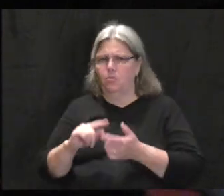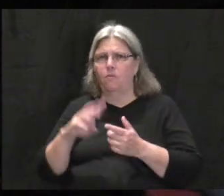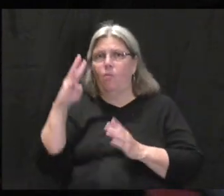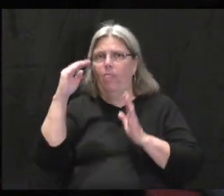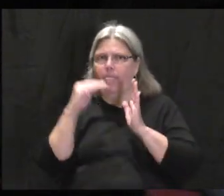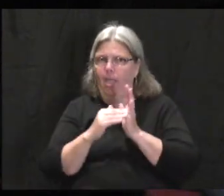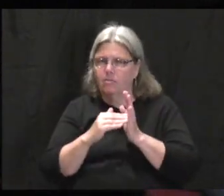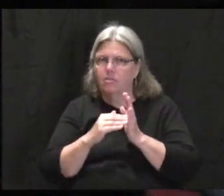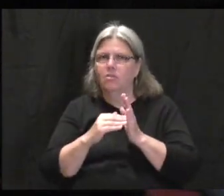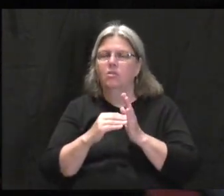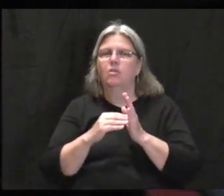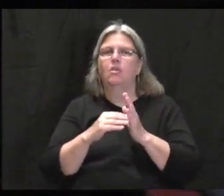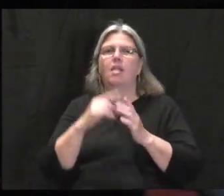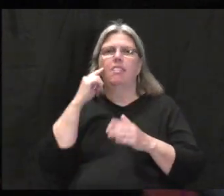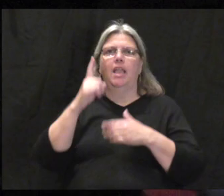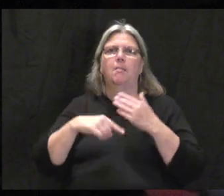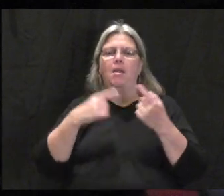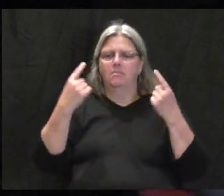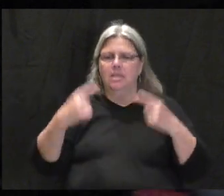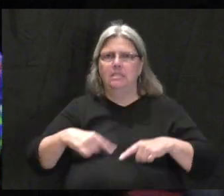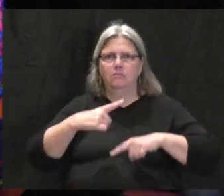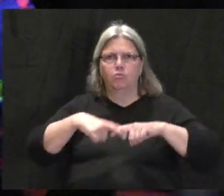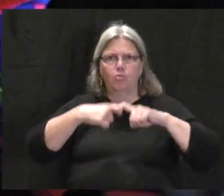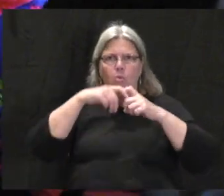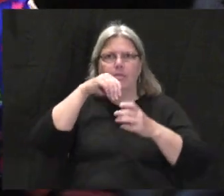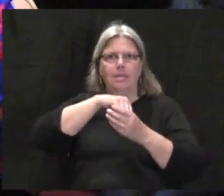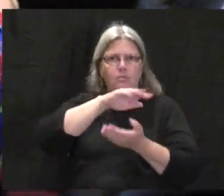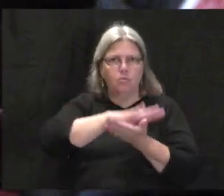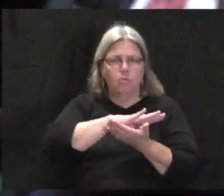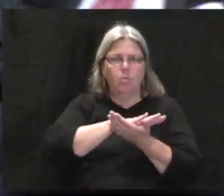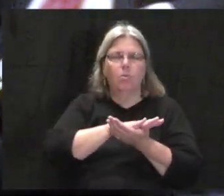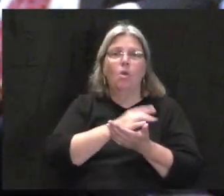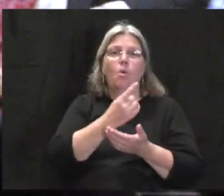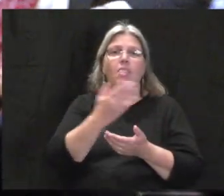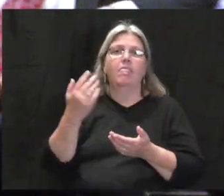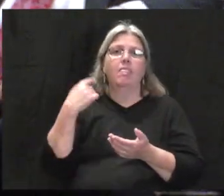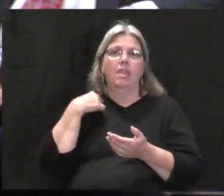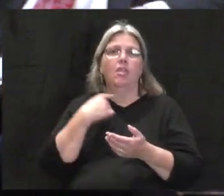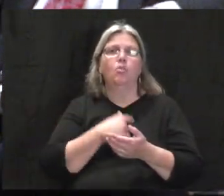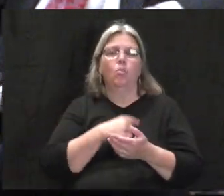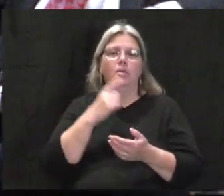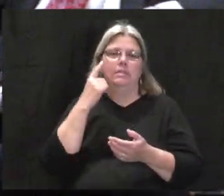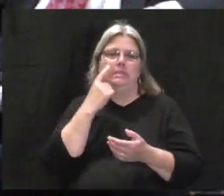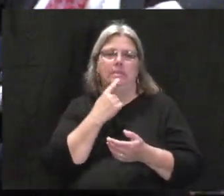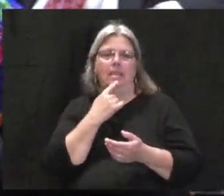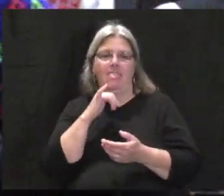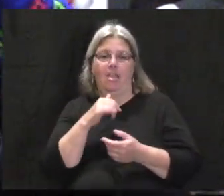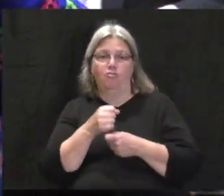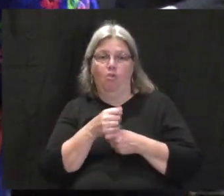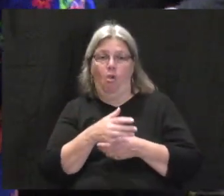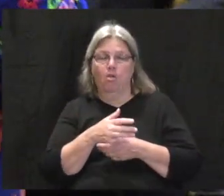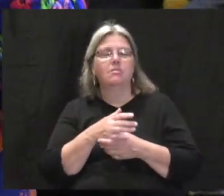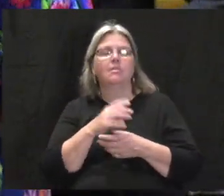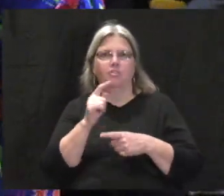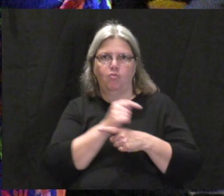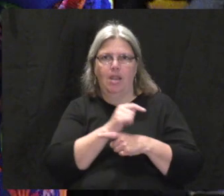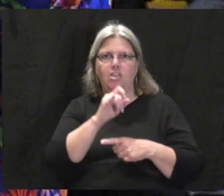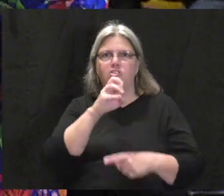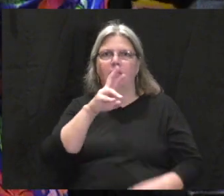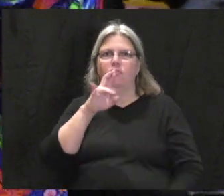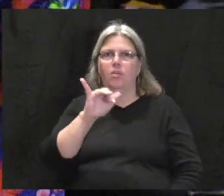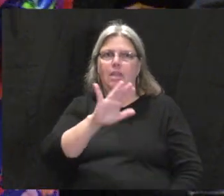our restorative interventionists, because we've stopped calling it in middle school. For reporting purposes to the state, it's still ISS, but